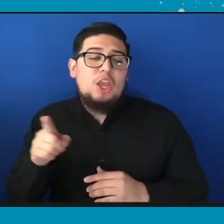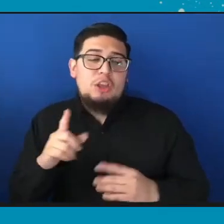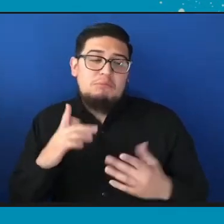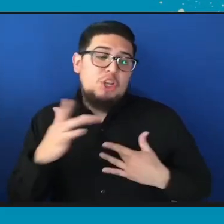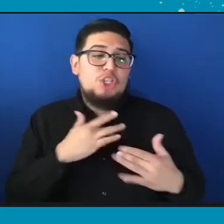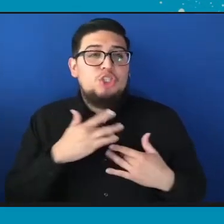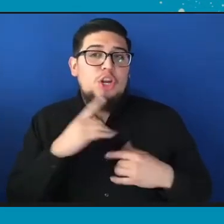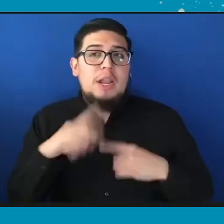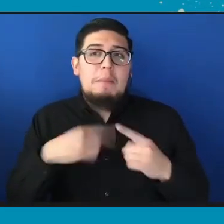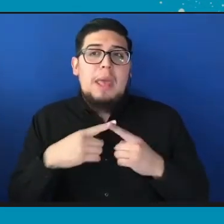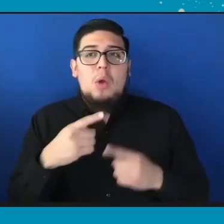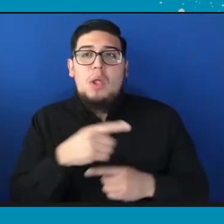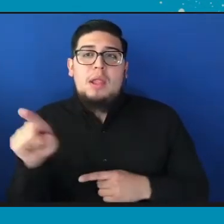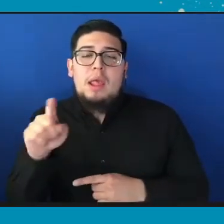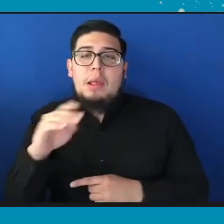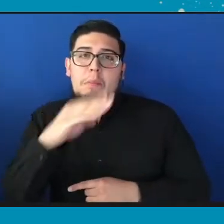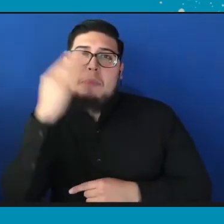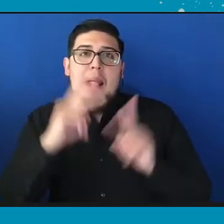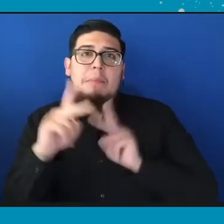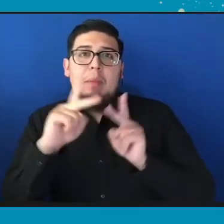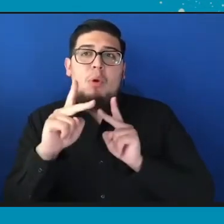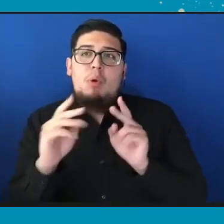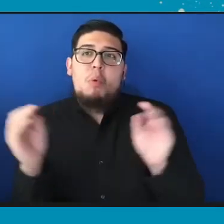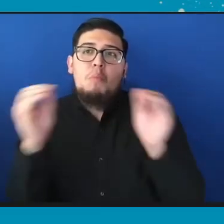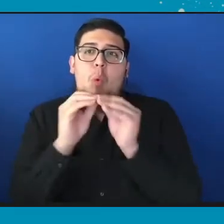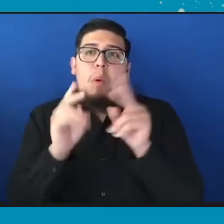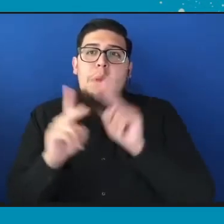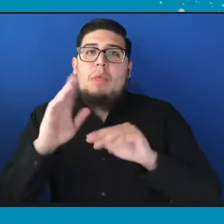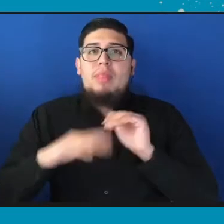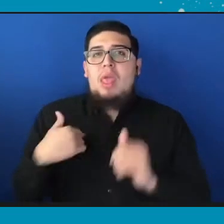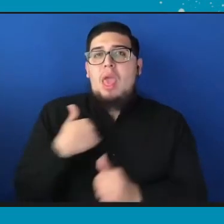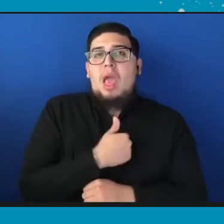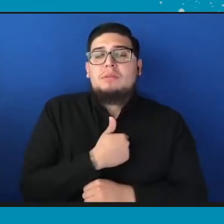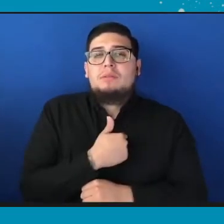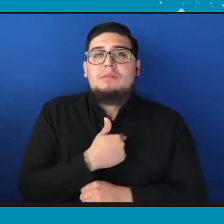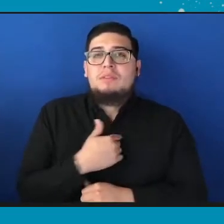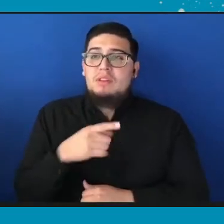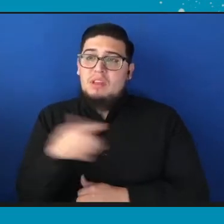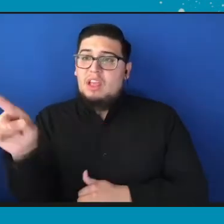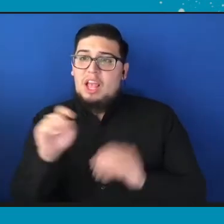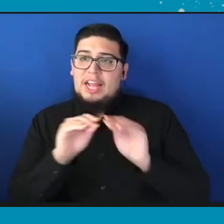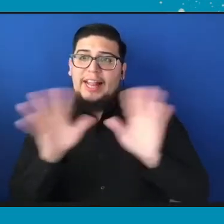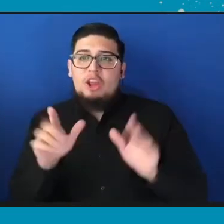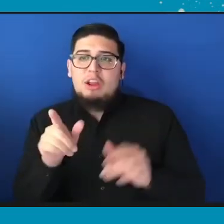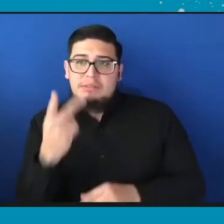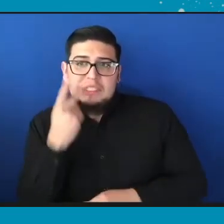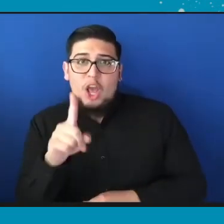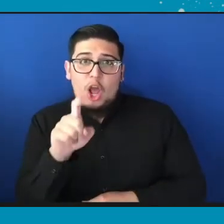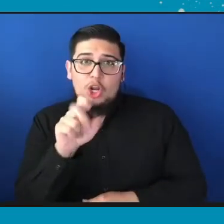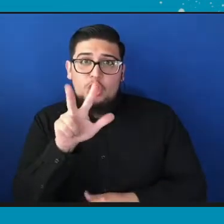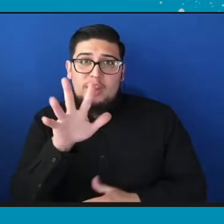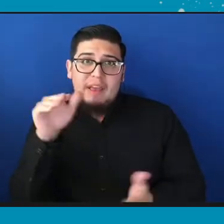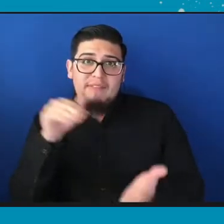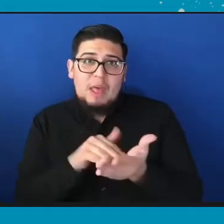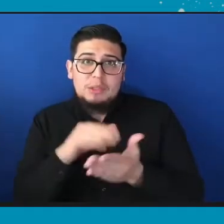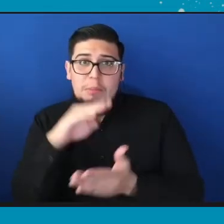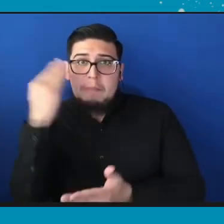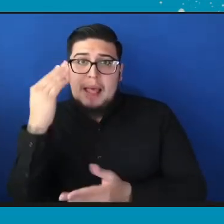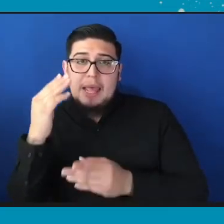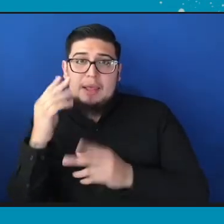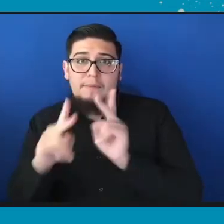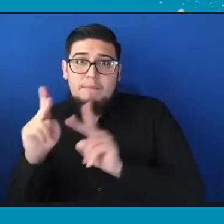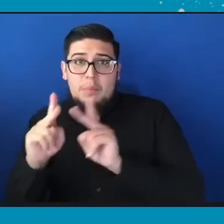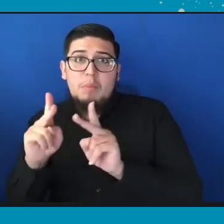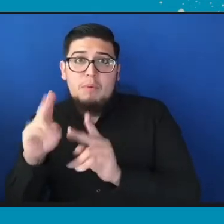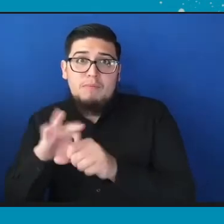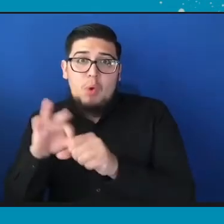outnumbered. And he said very clearly there were 135,000 Black voters and only 90 or 95,000 white